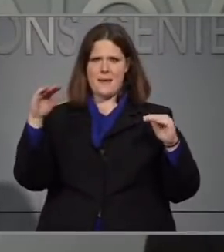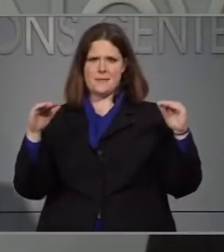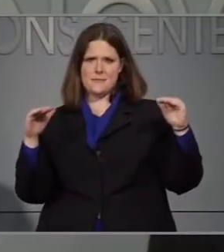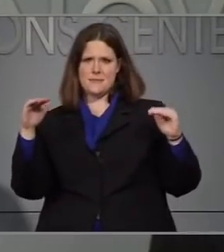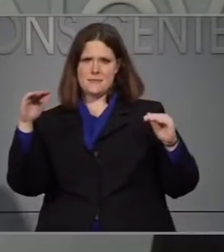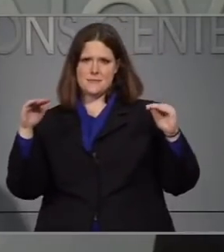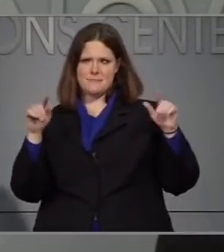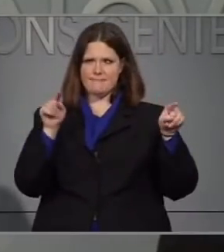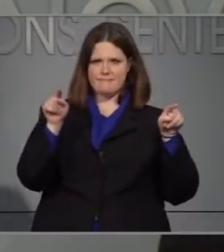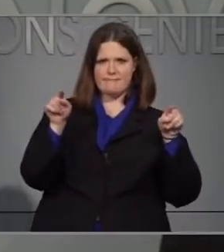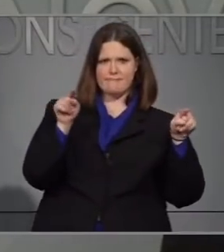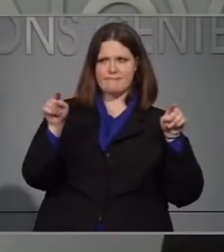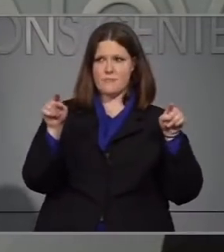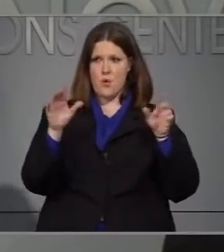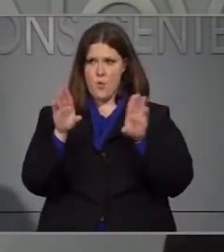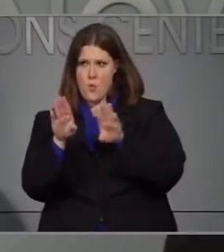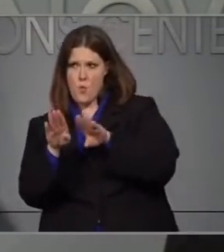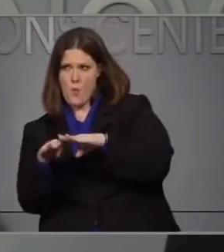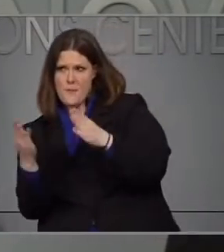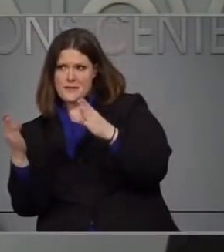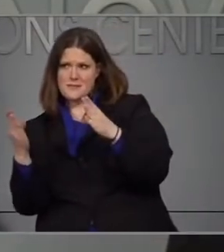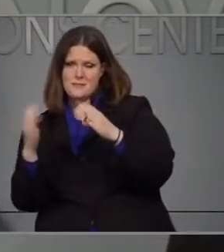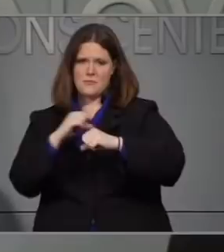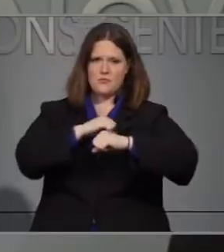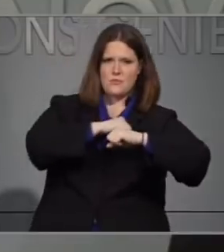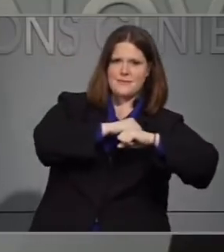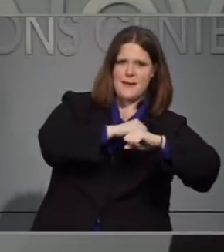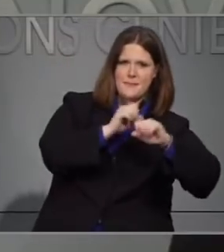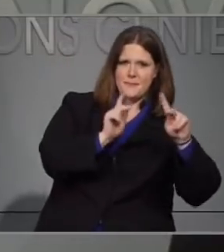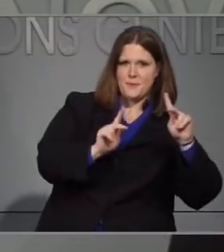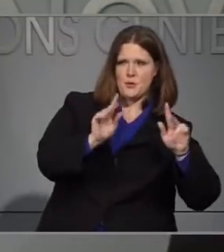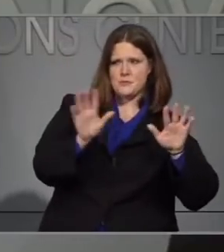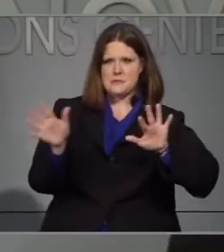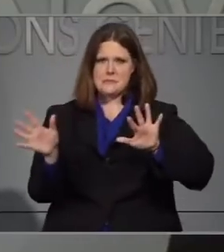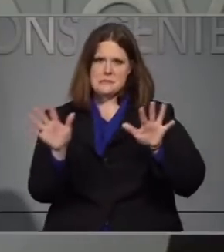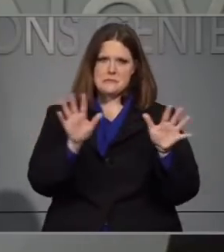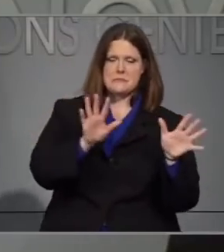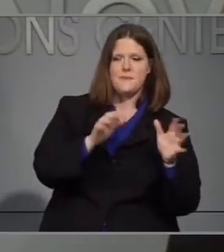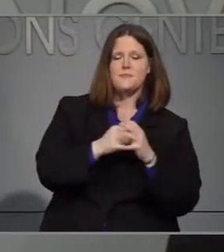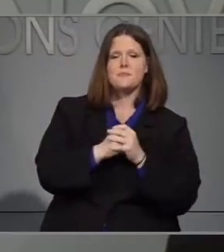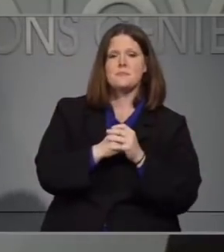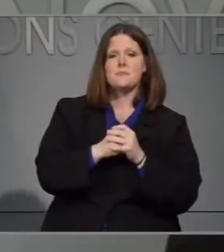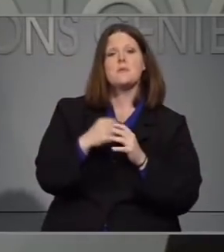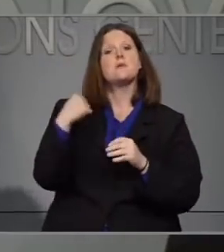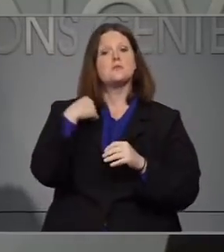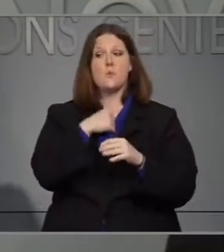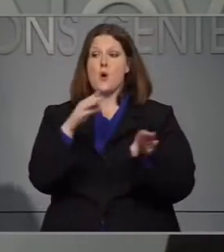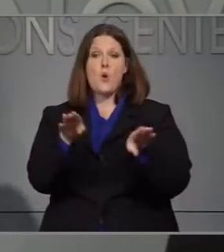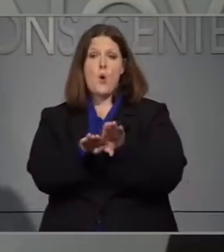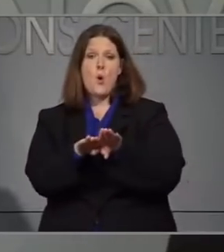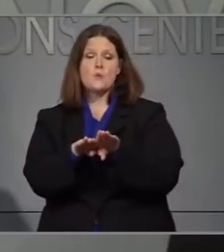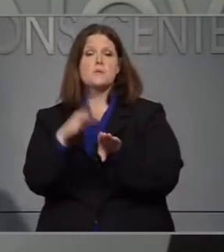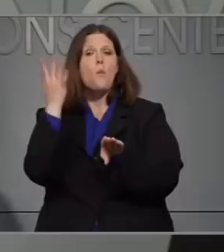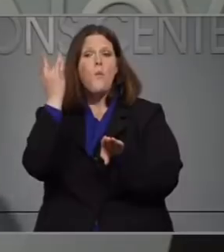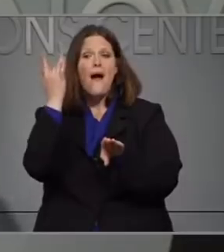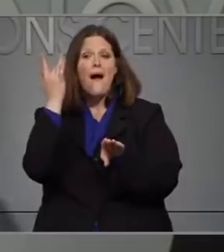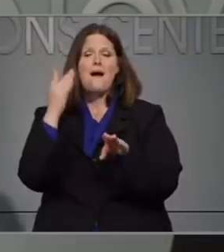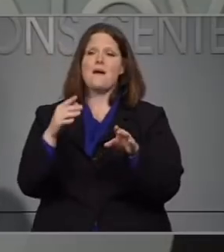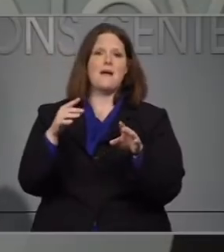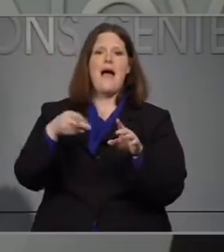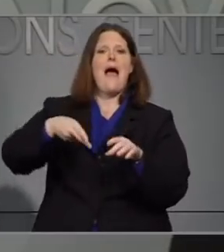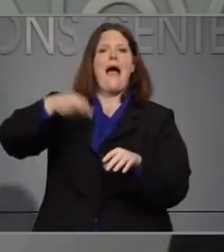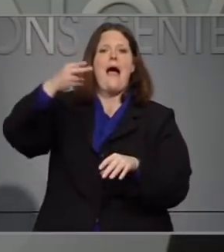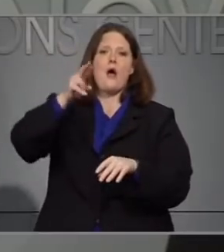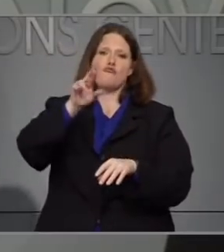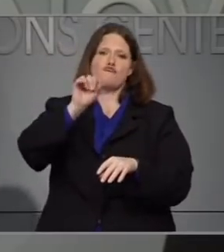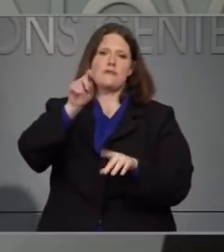balance between that reopening and protecting public health. Some of the things that continue to remain closed are some of the higher risk activities,